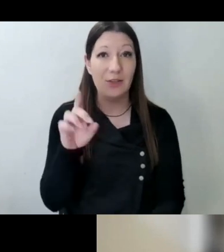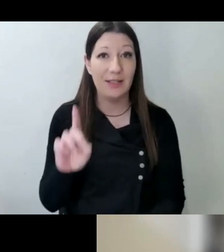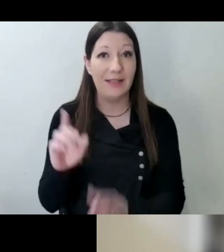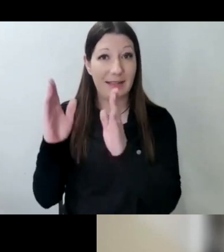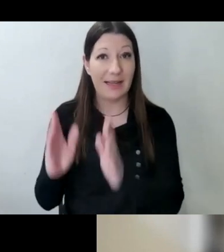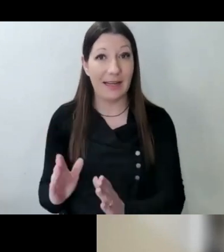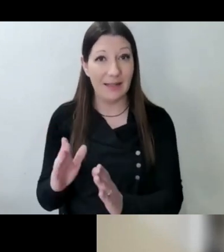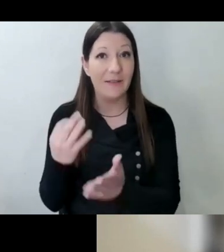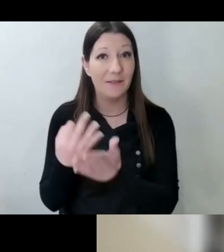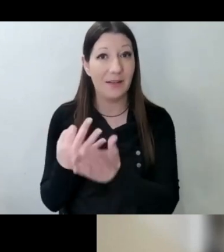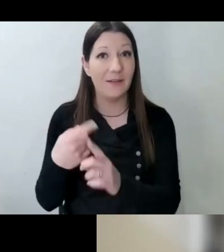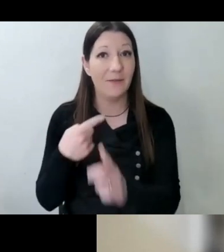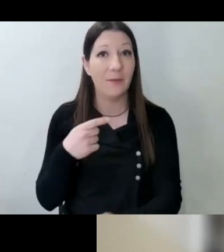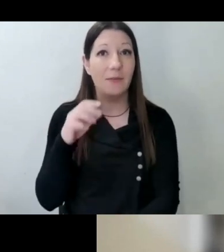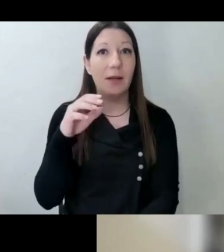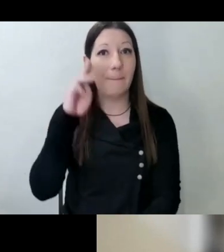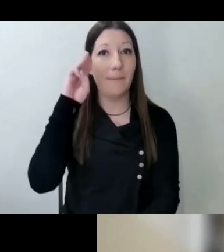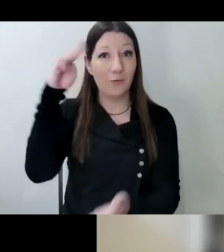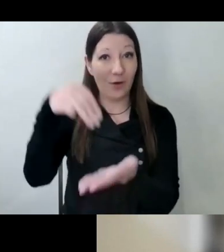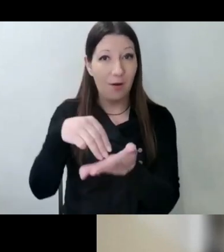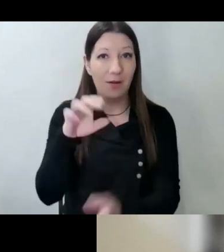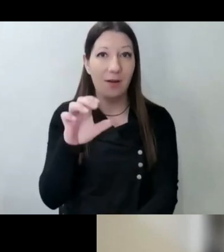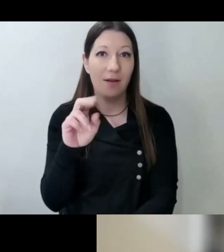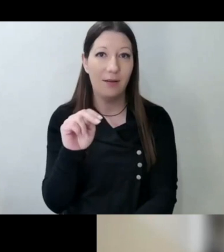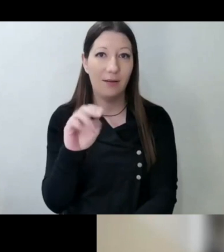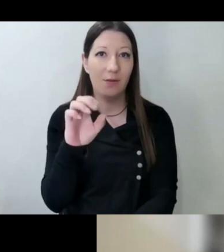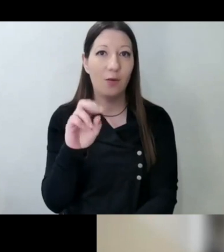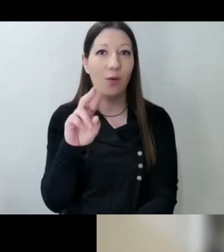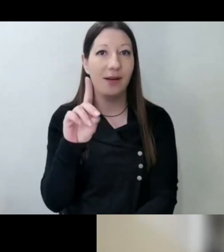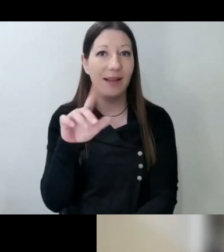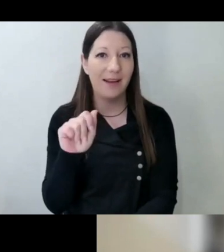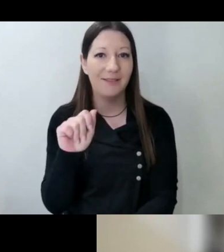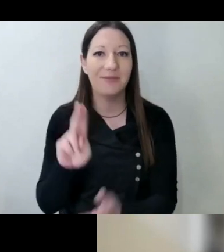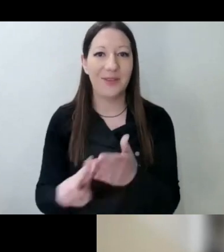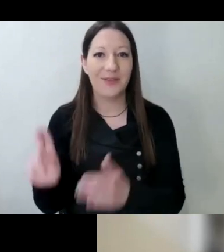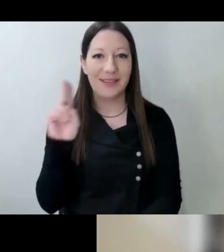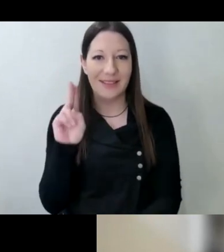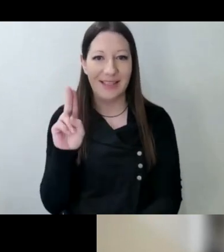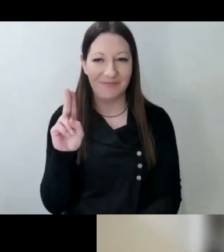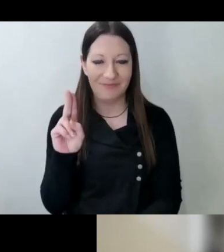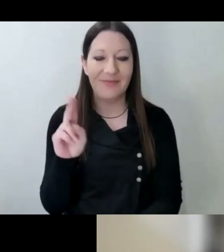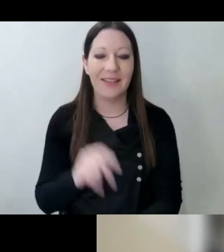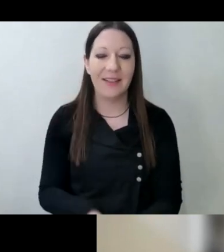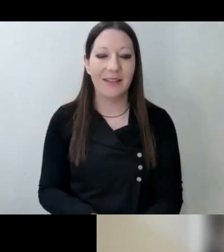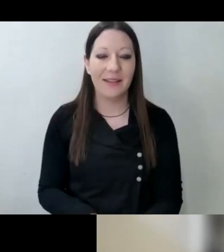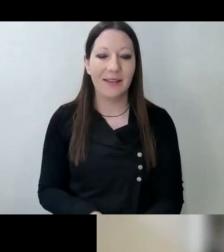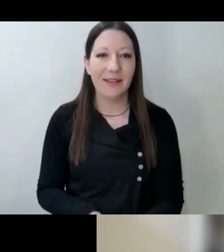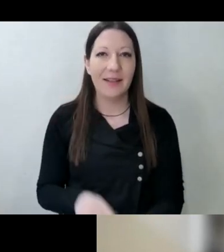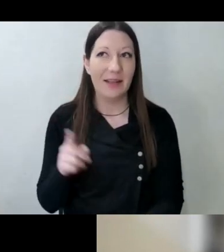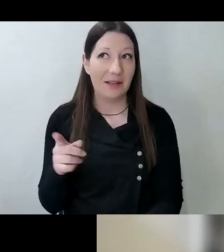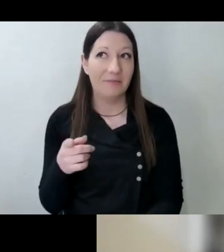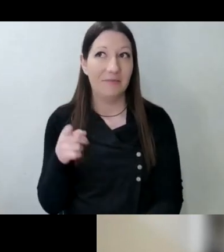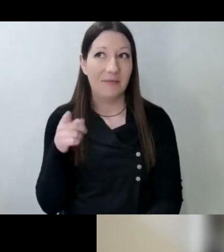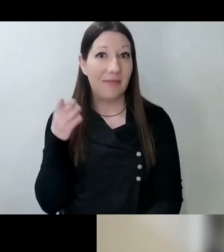Communication Studies at Concordia in Montreal, Quebec, which coincidentally is also the very same good